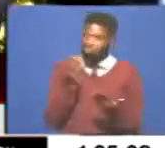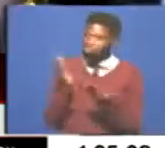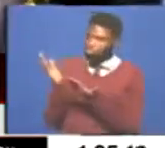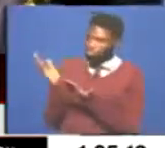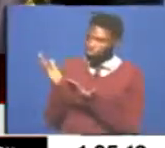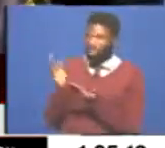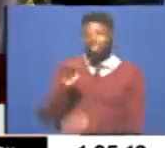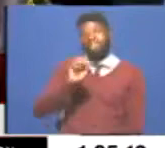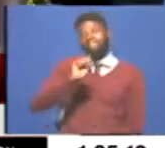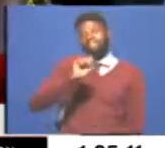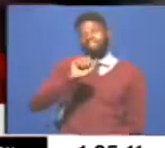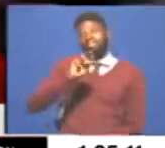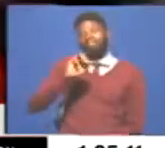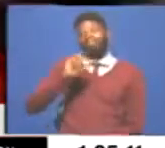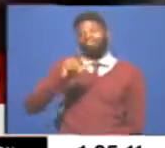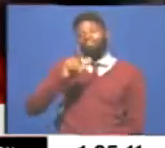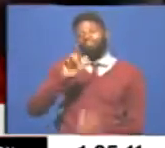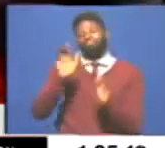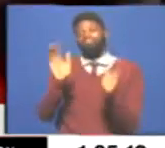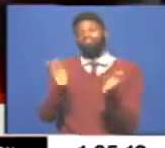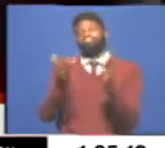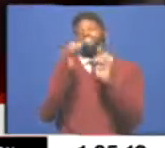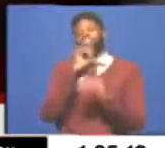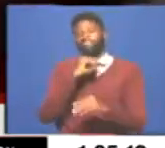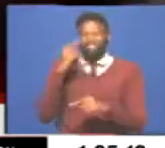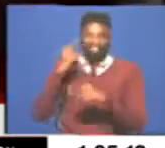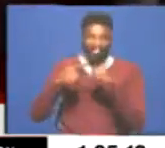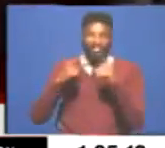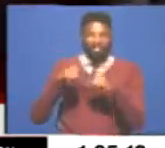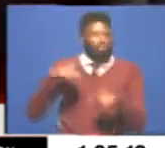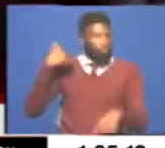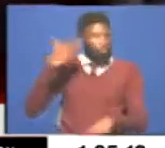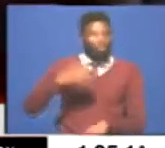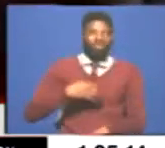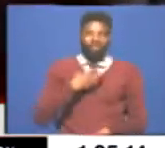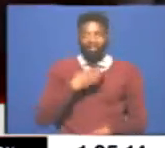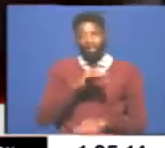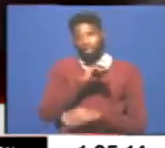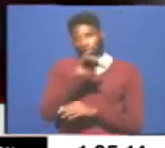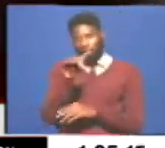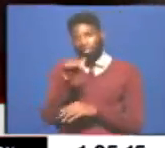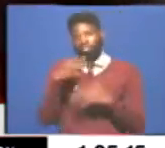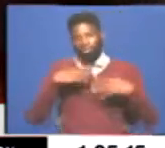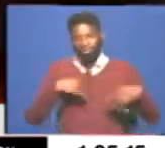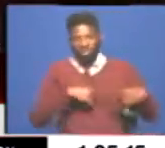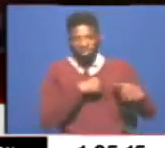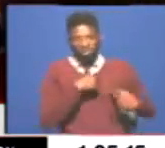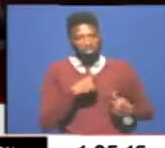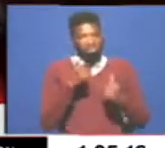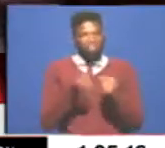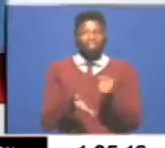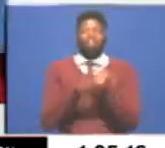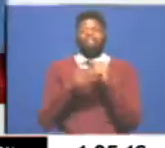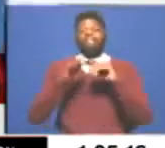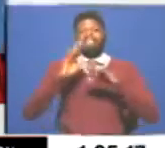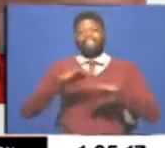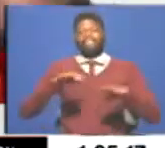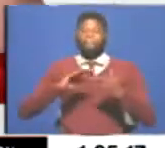who visits them annually. Nyingeso called on well wishes to come to the aid of vulnerable children, especially during the festive